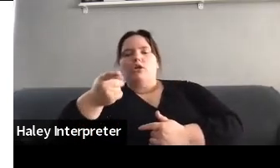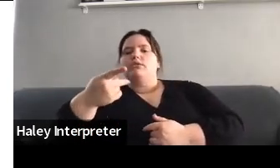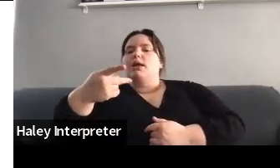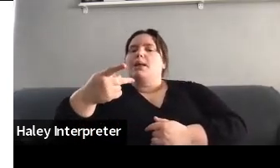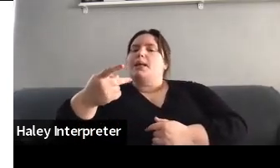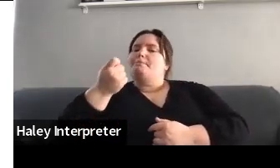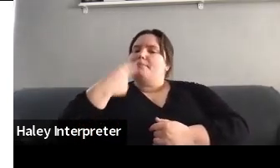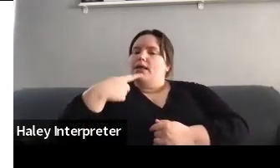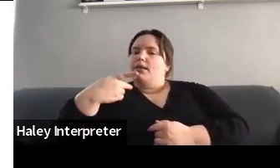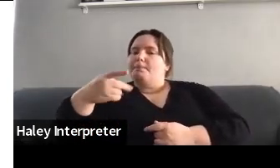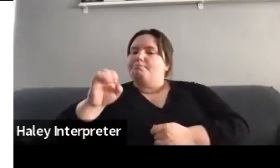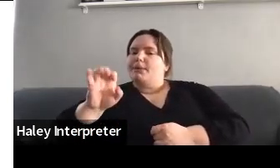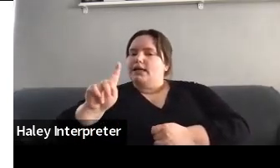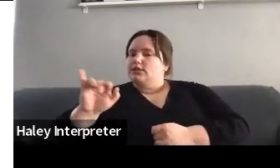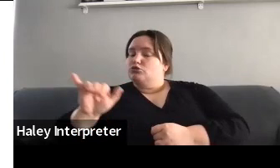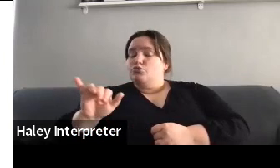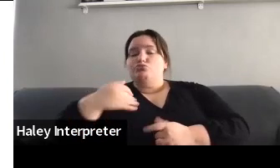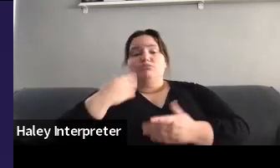them a pill. So